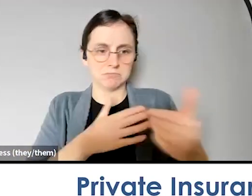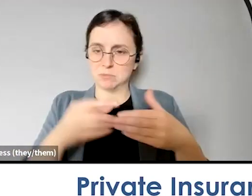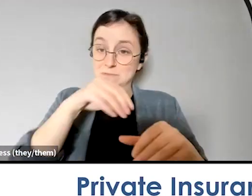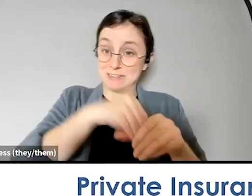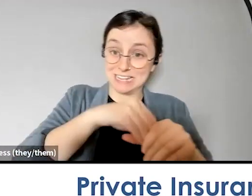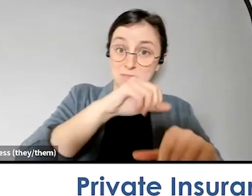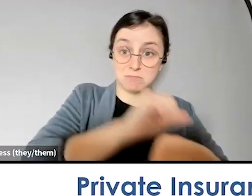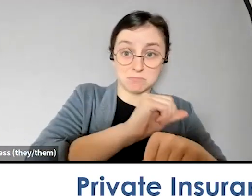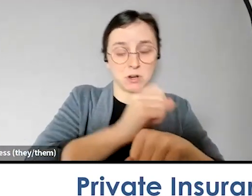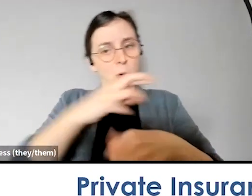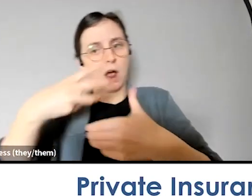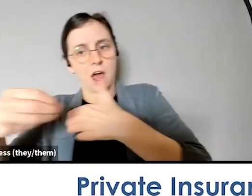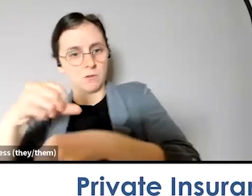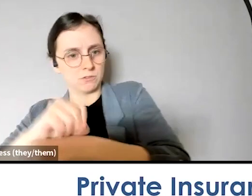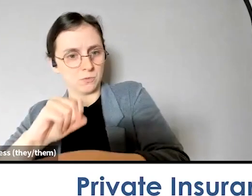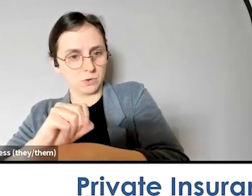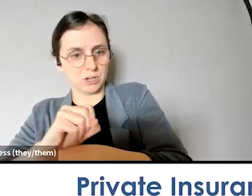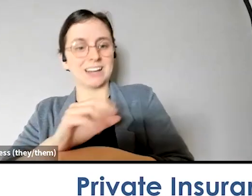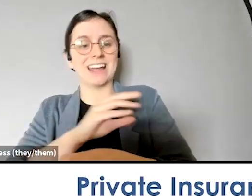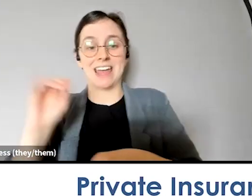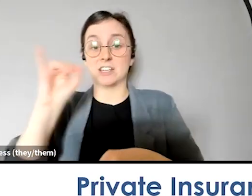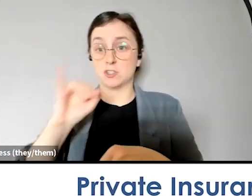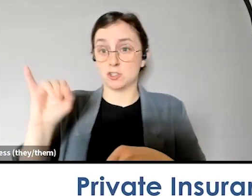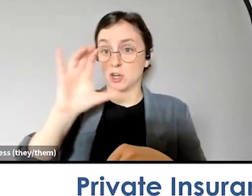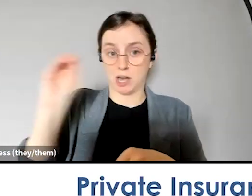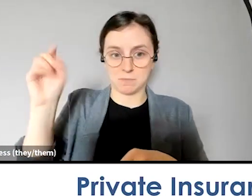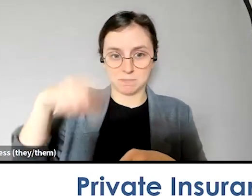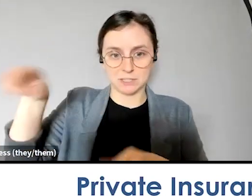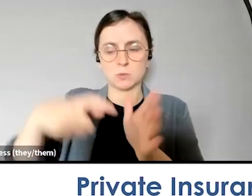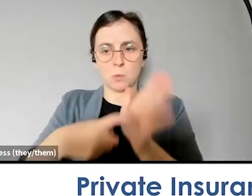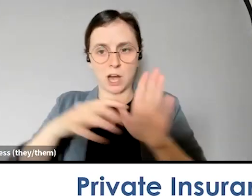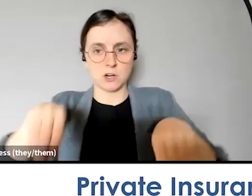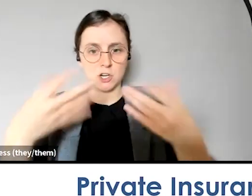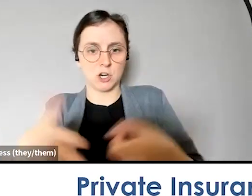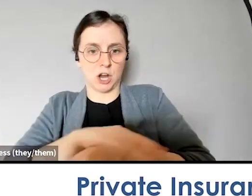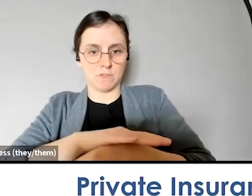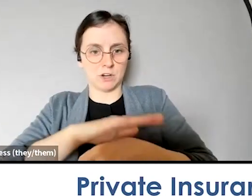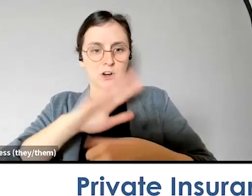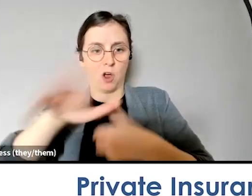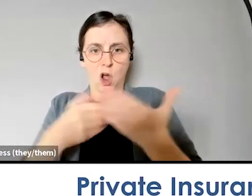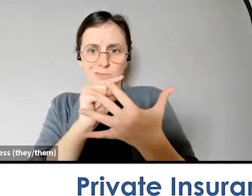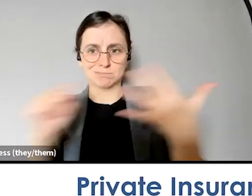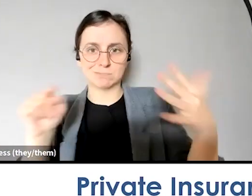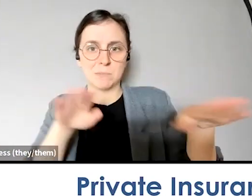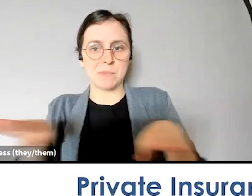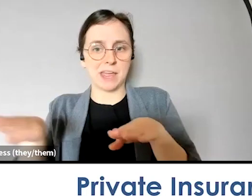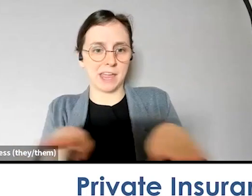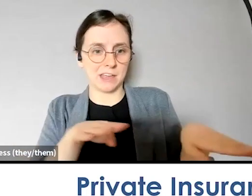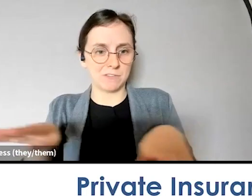very helpful to ensure that all of the different insurance programs do their share. Next